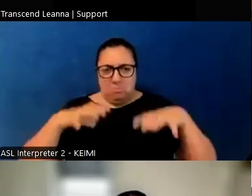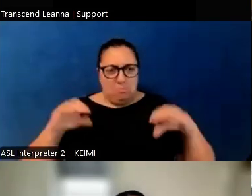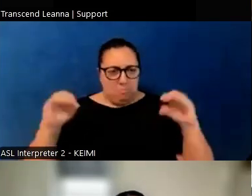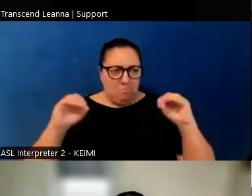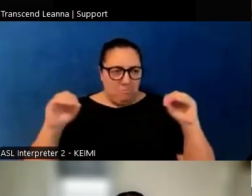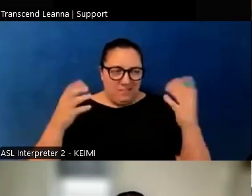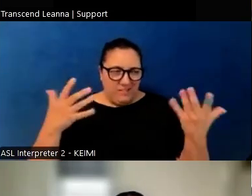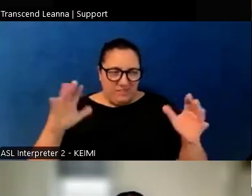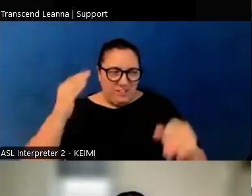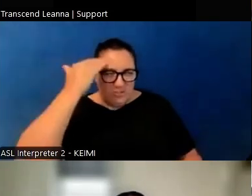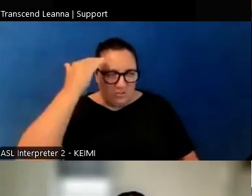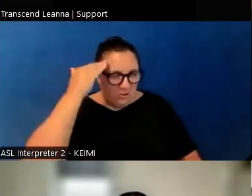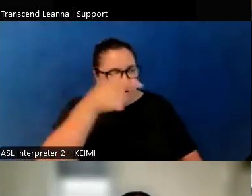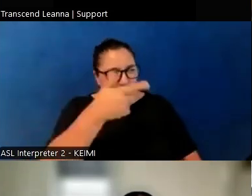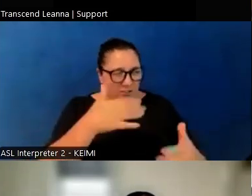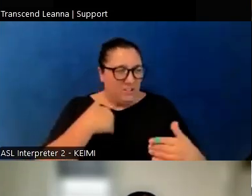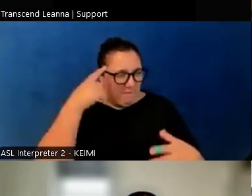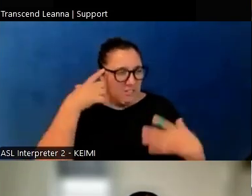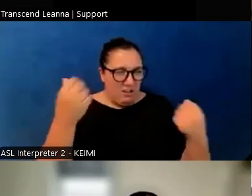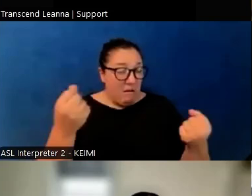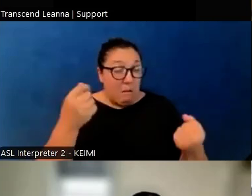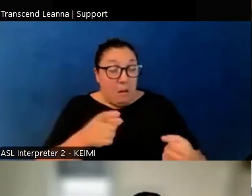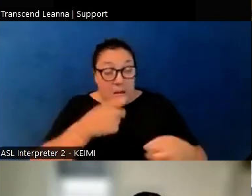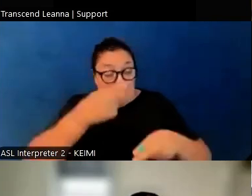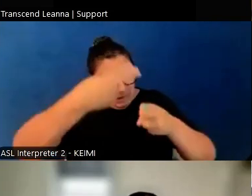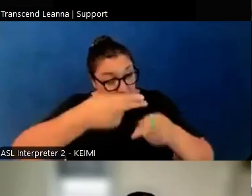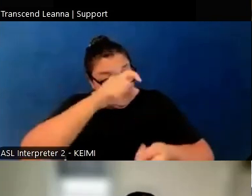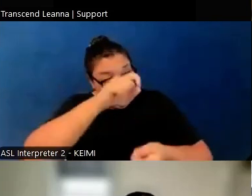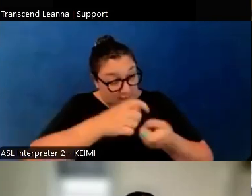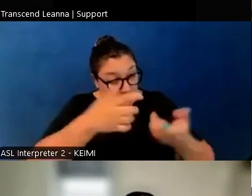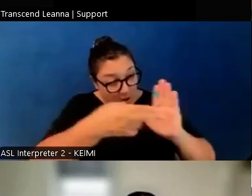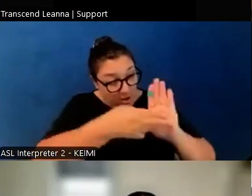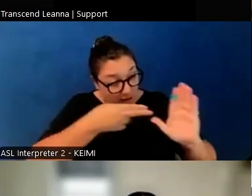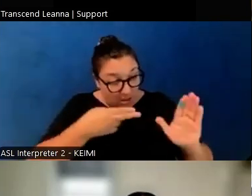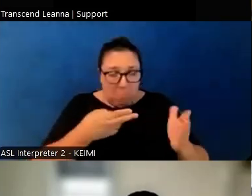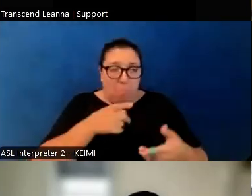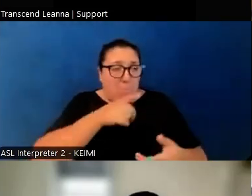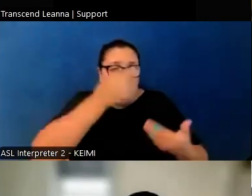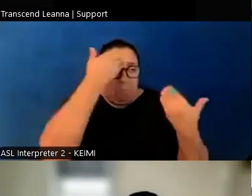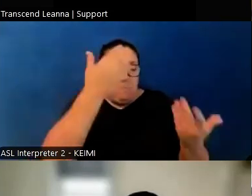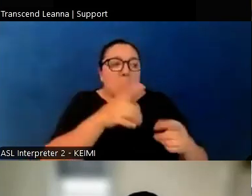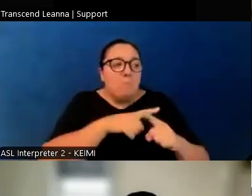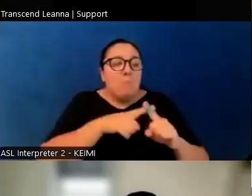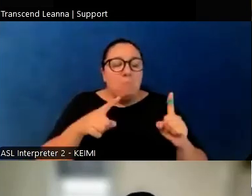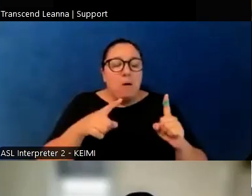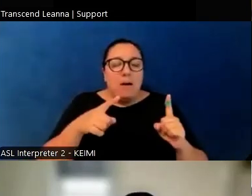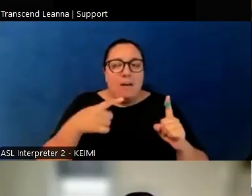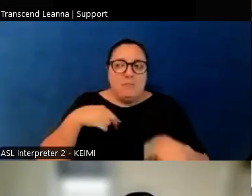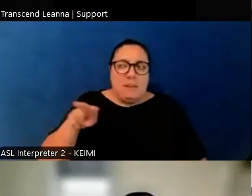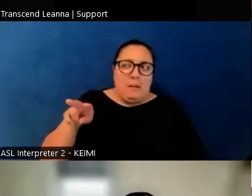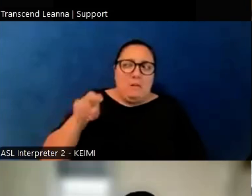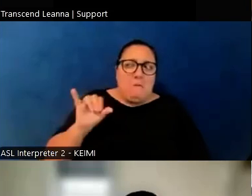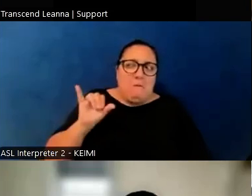name, Craig. We didn't know what it was, but we knew that you had one, kind of like that. That was the response I got, which was a little frightening. But